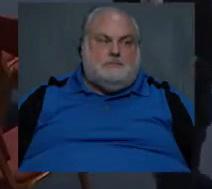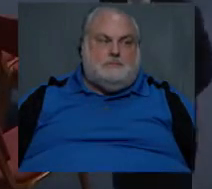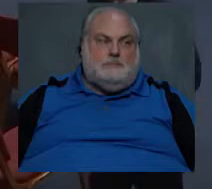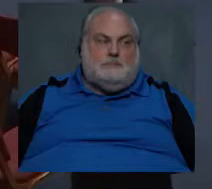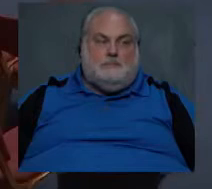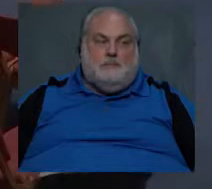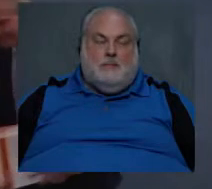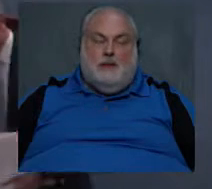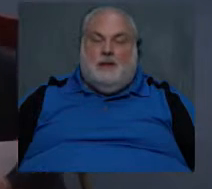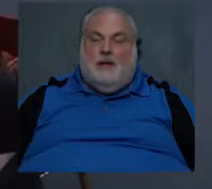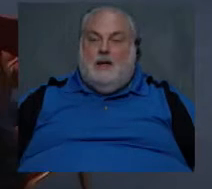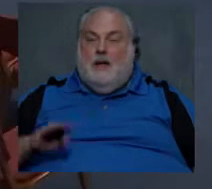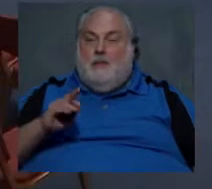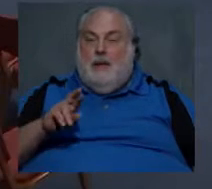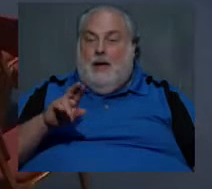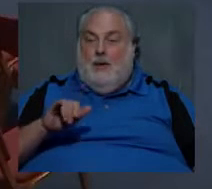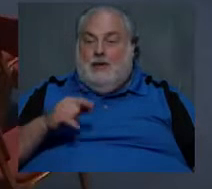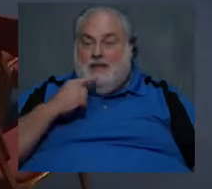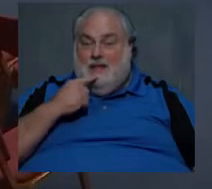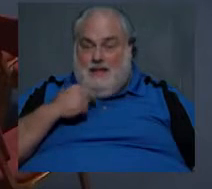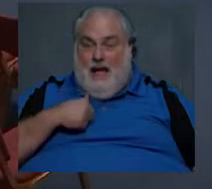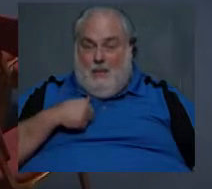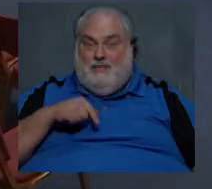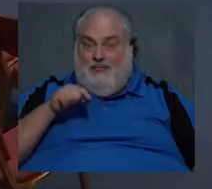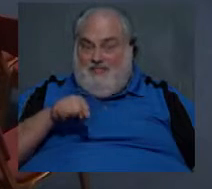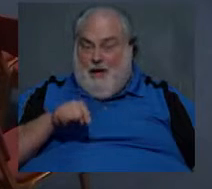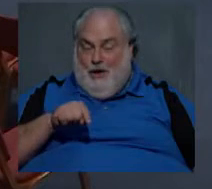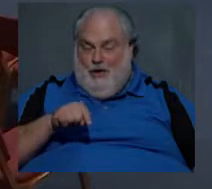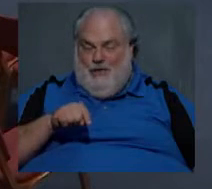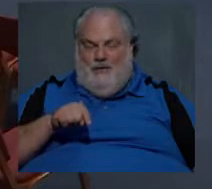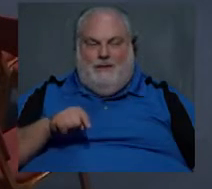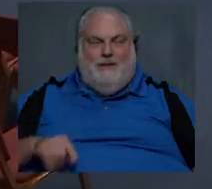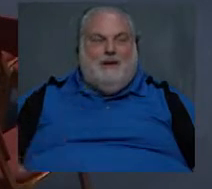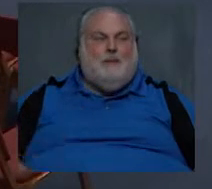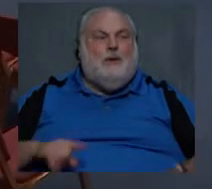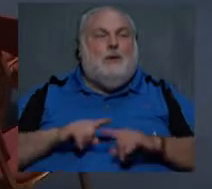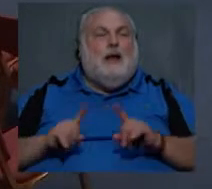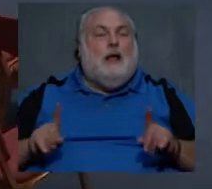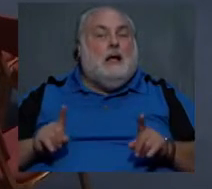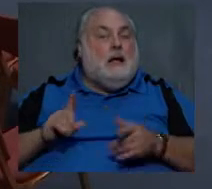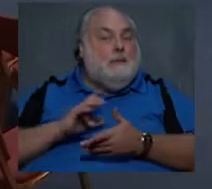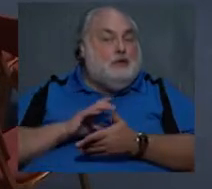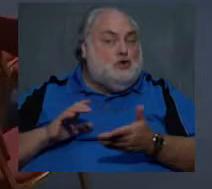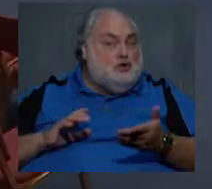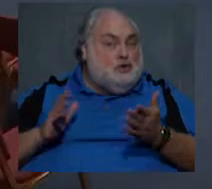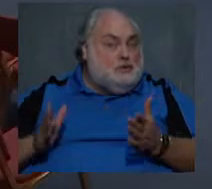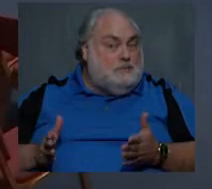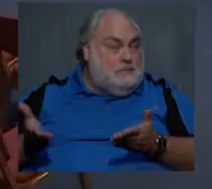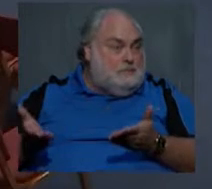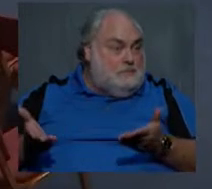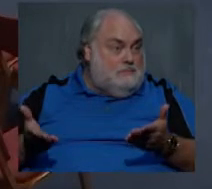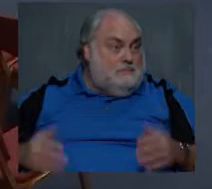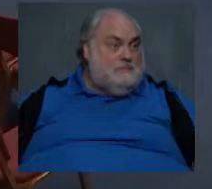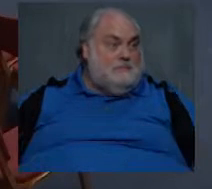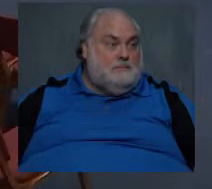in 1997, so I can speak to the history. But right now, I want to hear other commissioners.